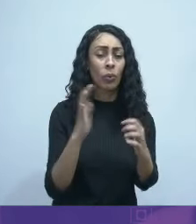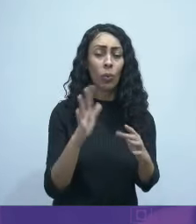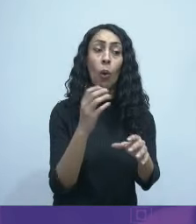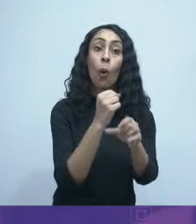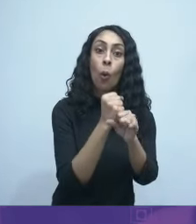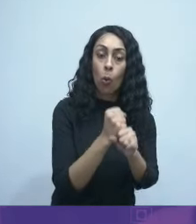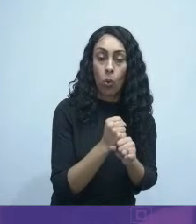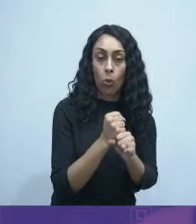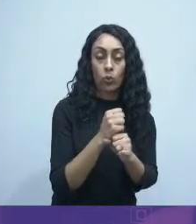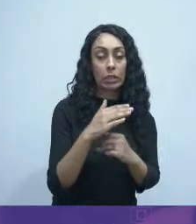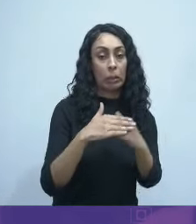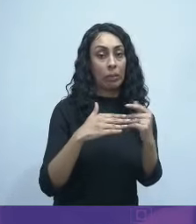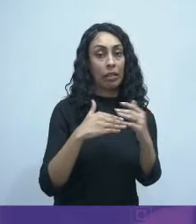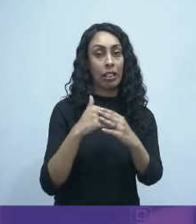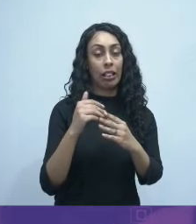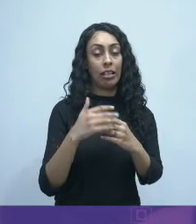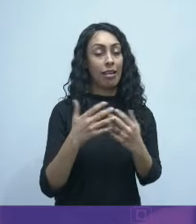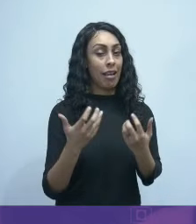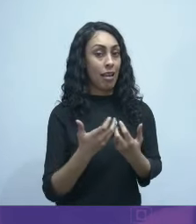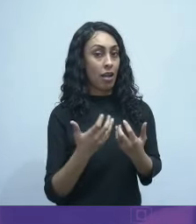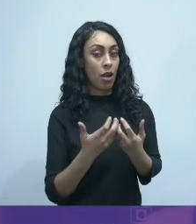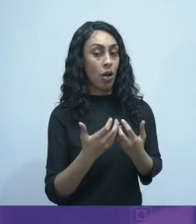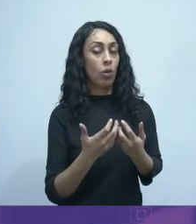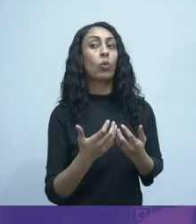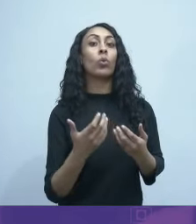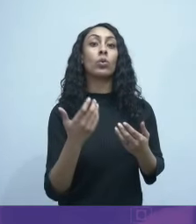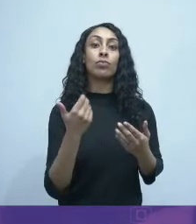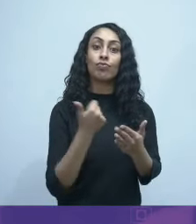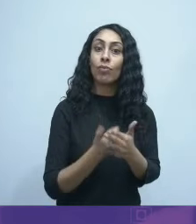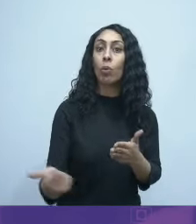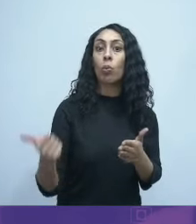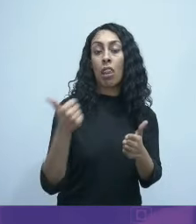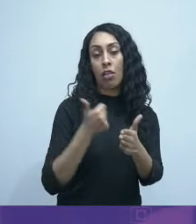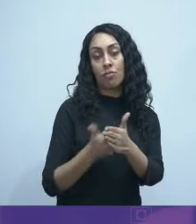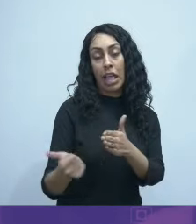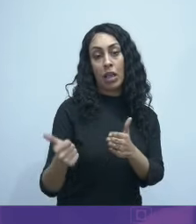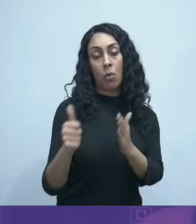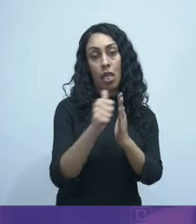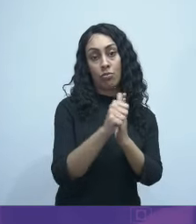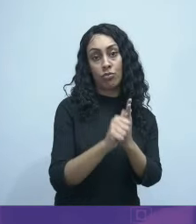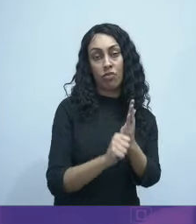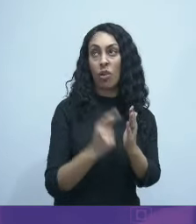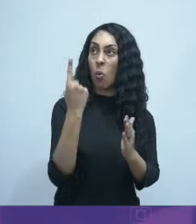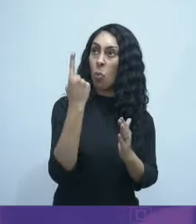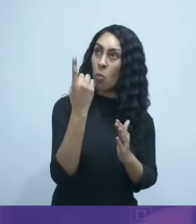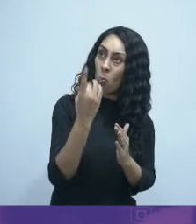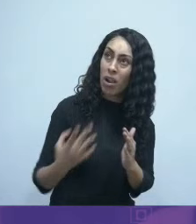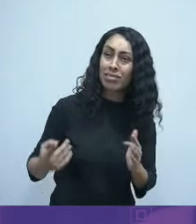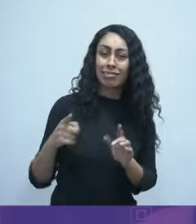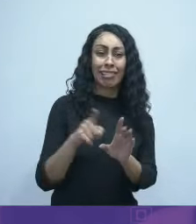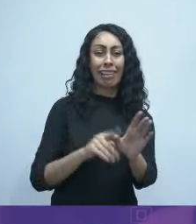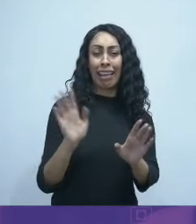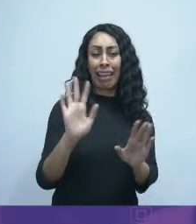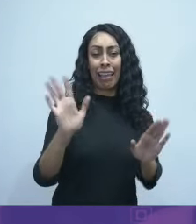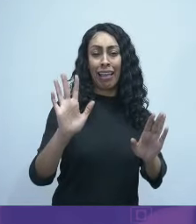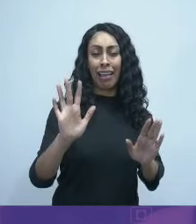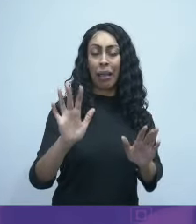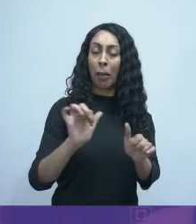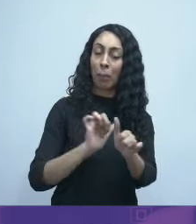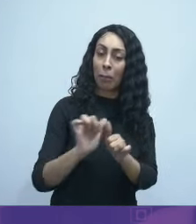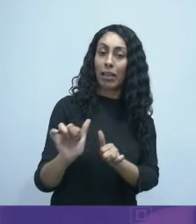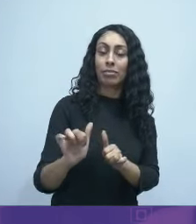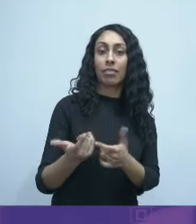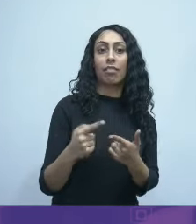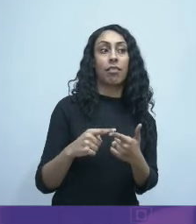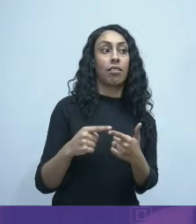them. And you do that, I think, by consistent programming, not just one production a year that addresses some of these questions,